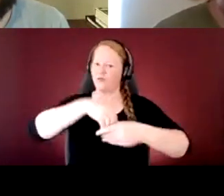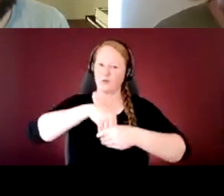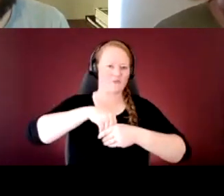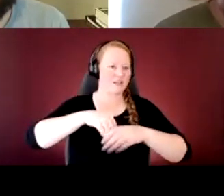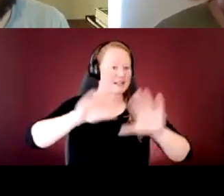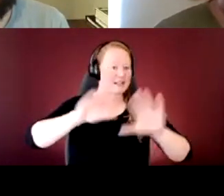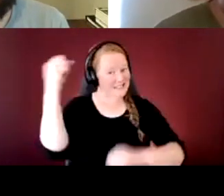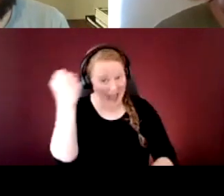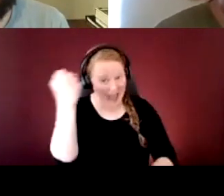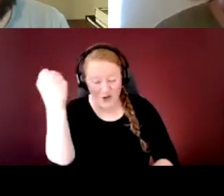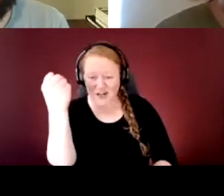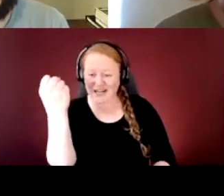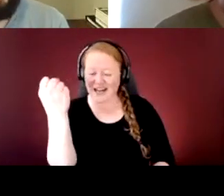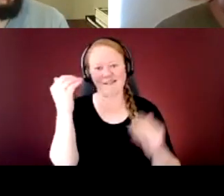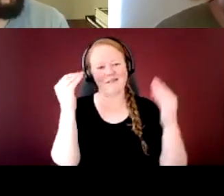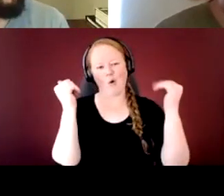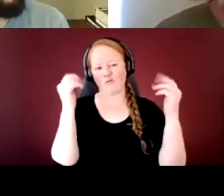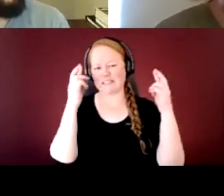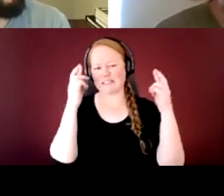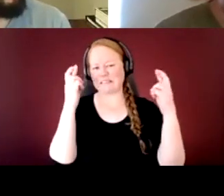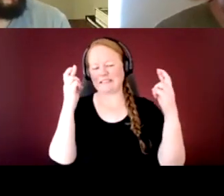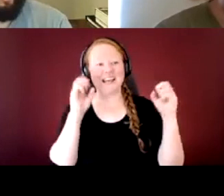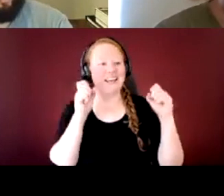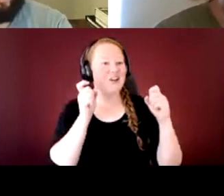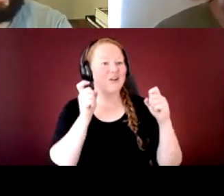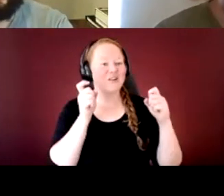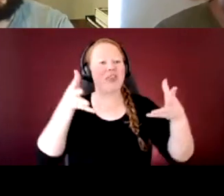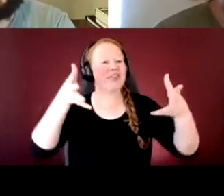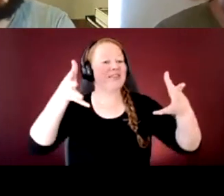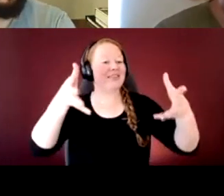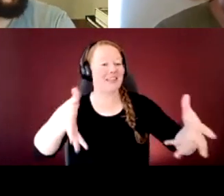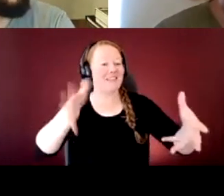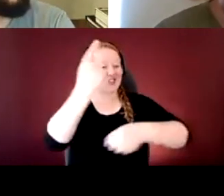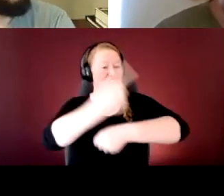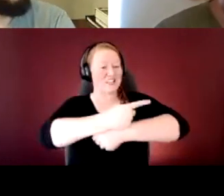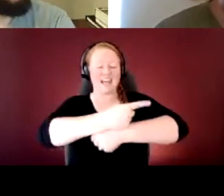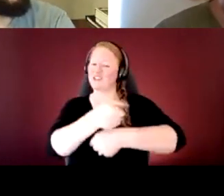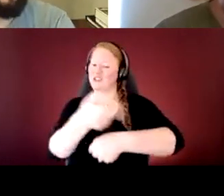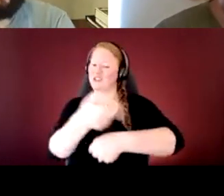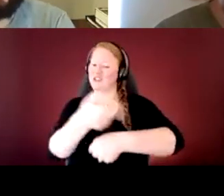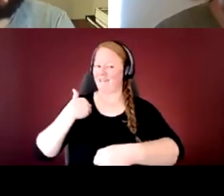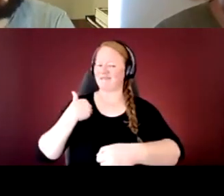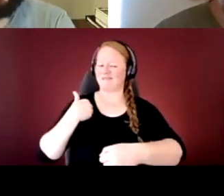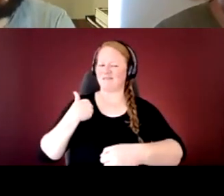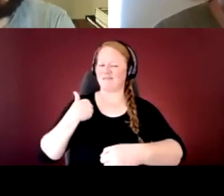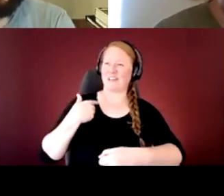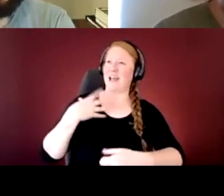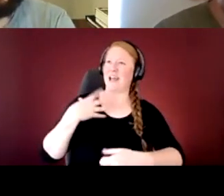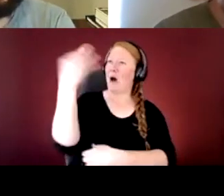And hopefully I can give you the rest of your day back. You can get out and enjoy this beautiful